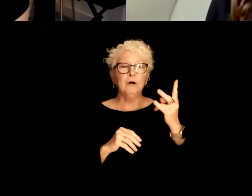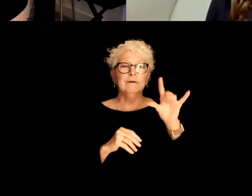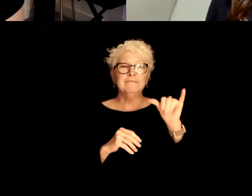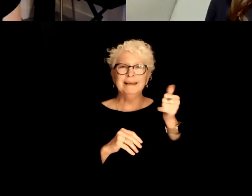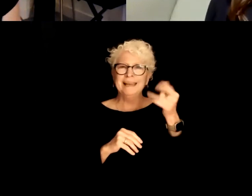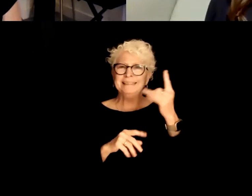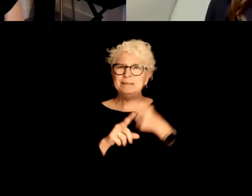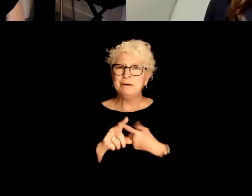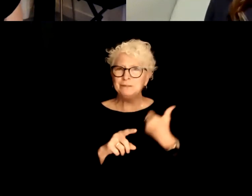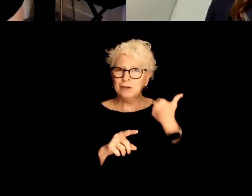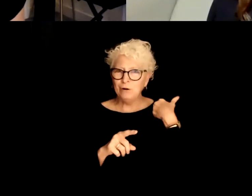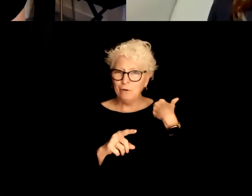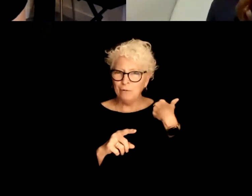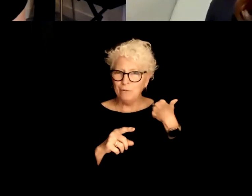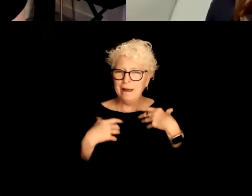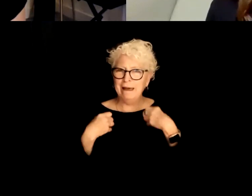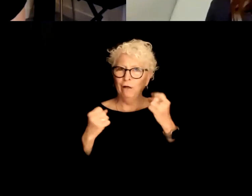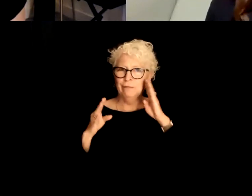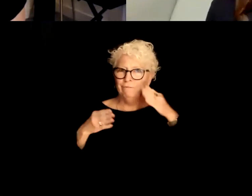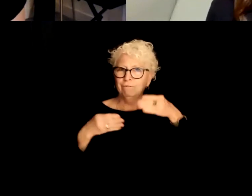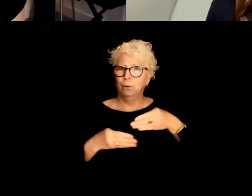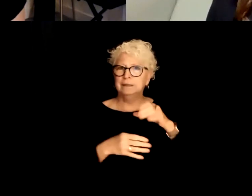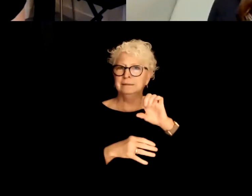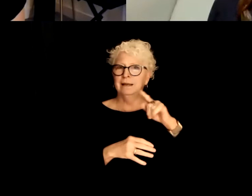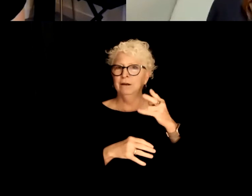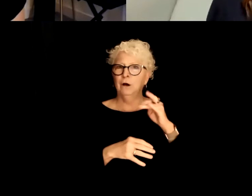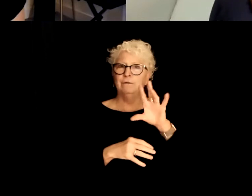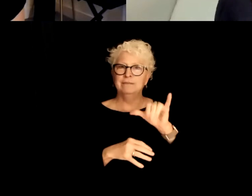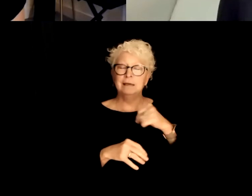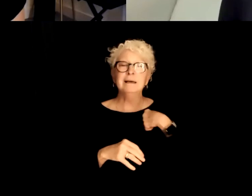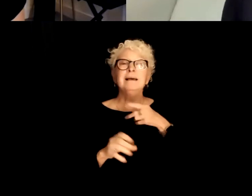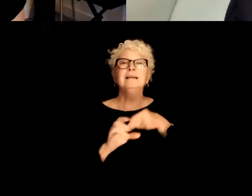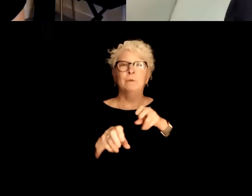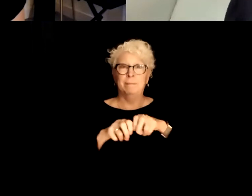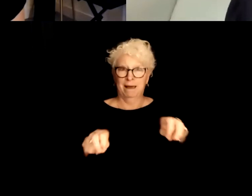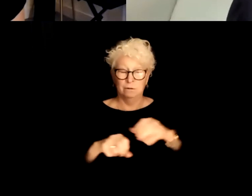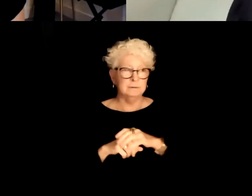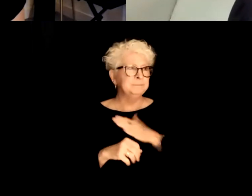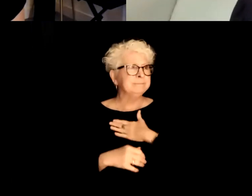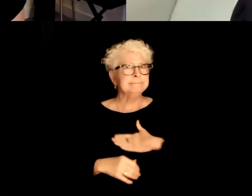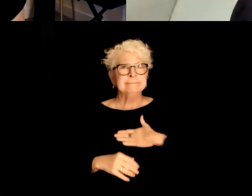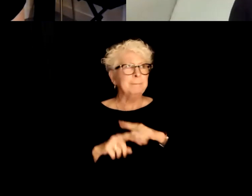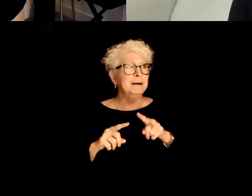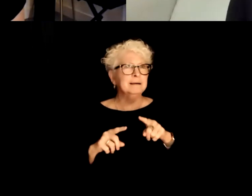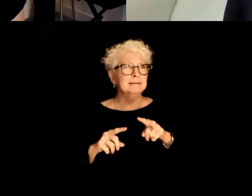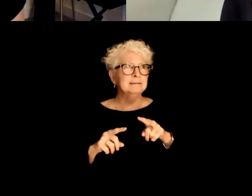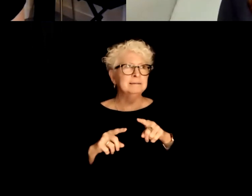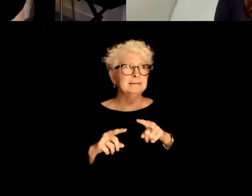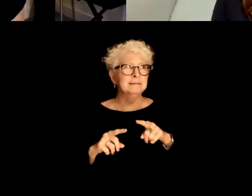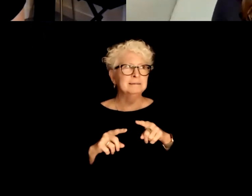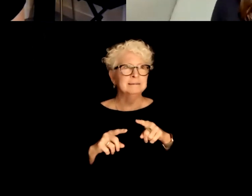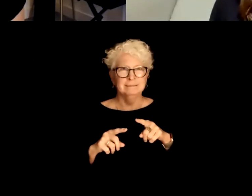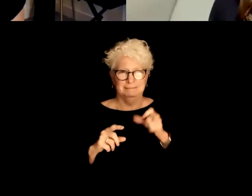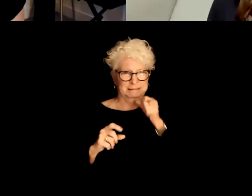ago. And it was fun. It was great. I loved my panel, but it wasn't, it wasn't the best attended panel at the